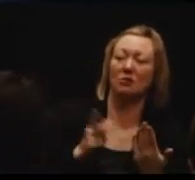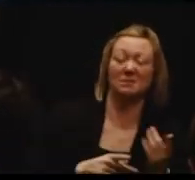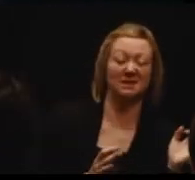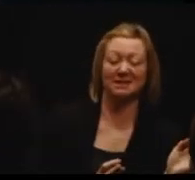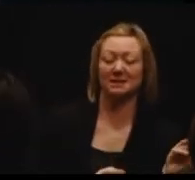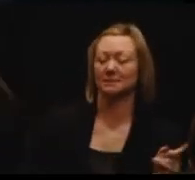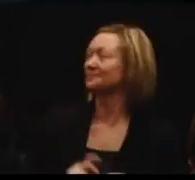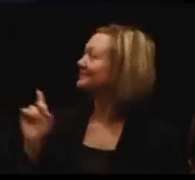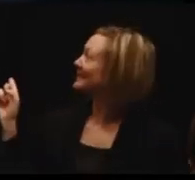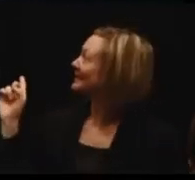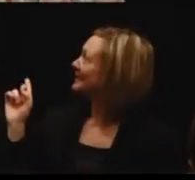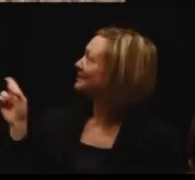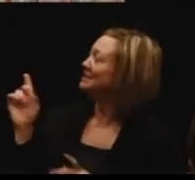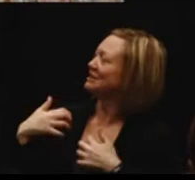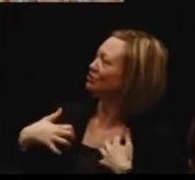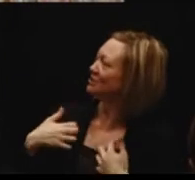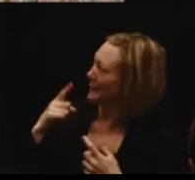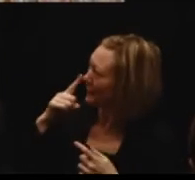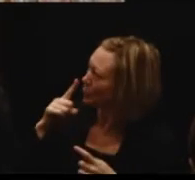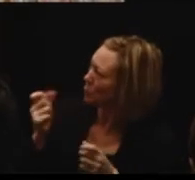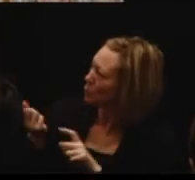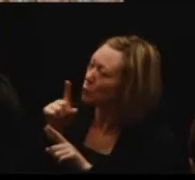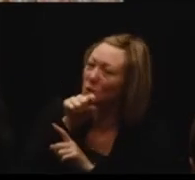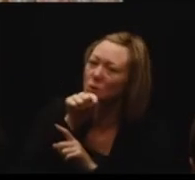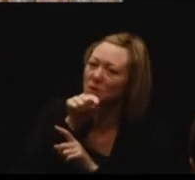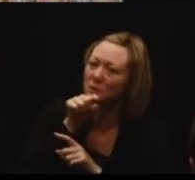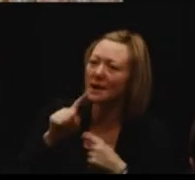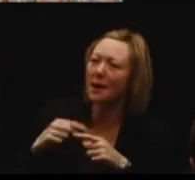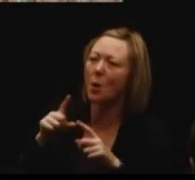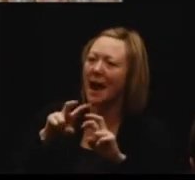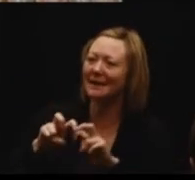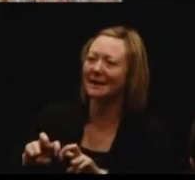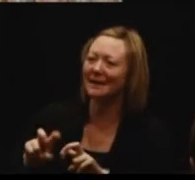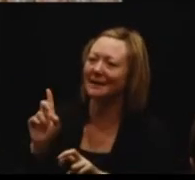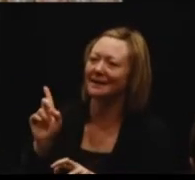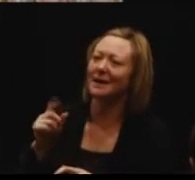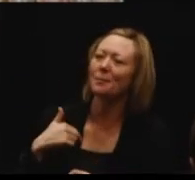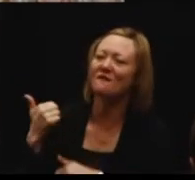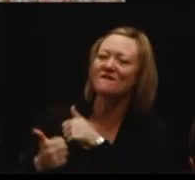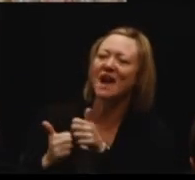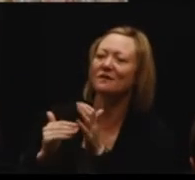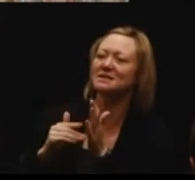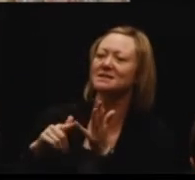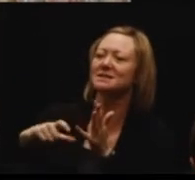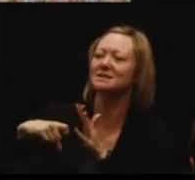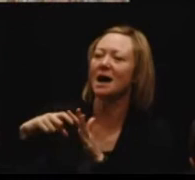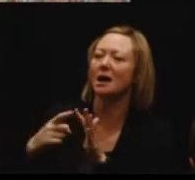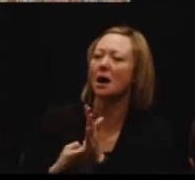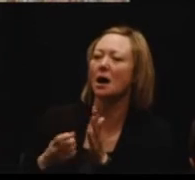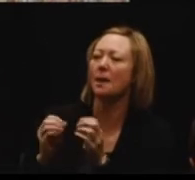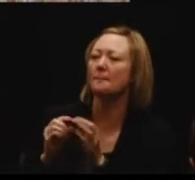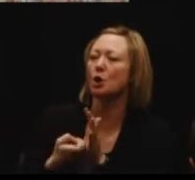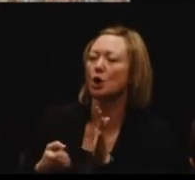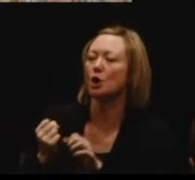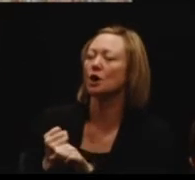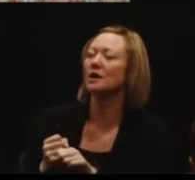to see all the tweets at the moment about hacking. I'm not much of a Zuckerberg fan, but if you read the IPO statement for Facebook, then he talked about the